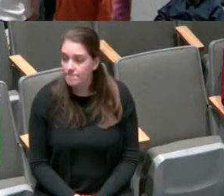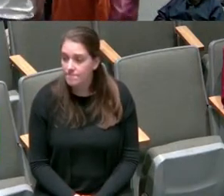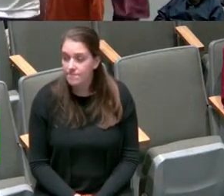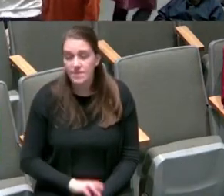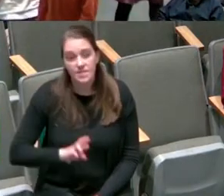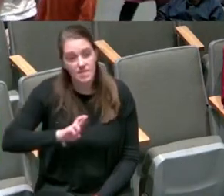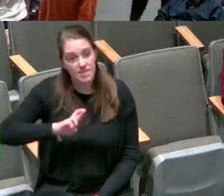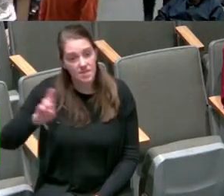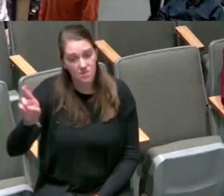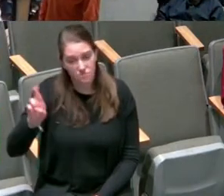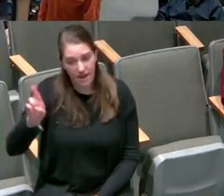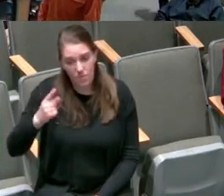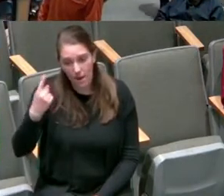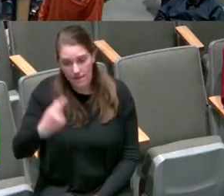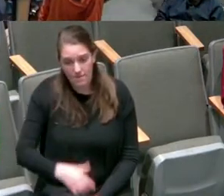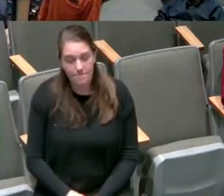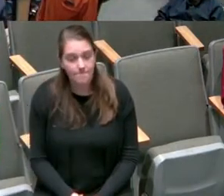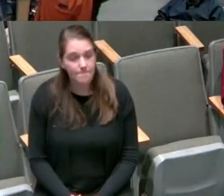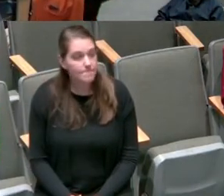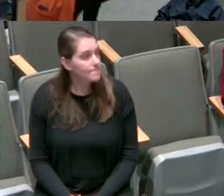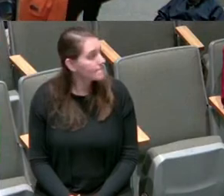stage right one